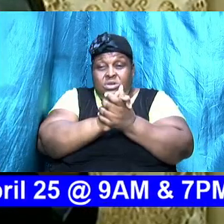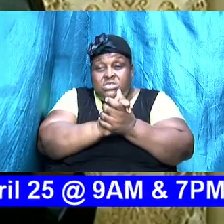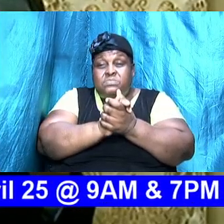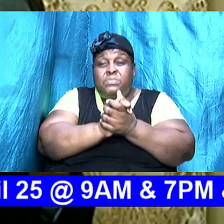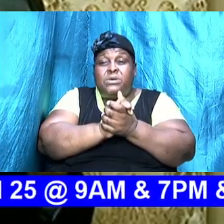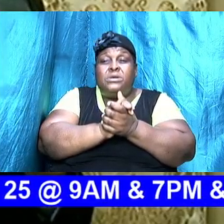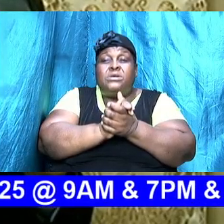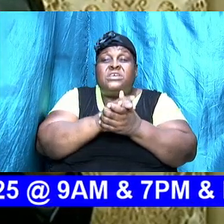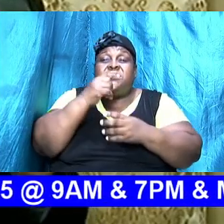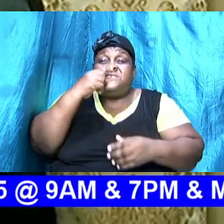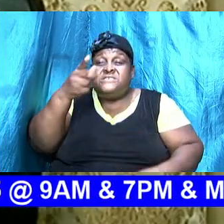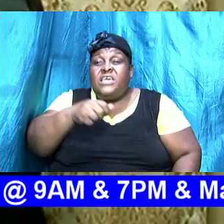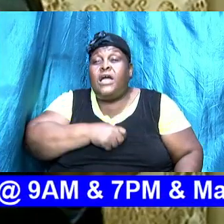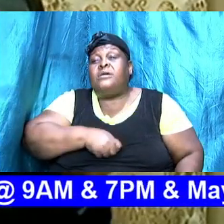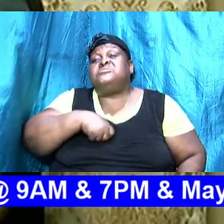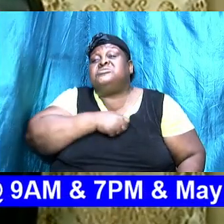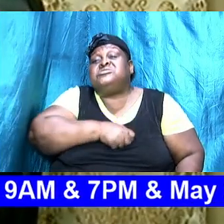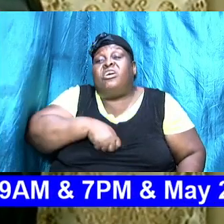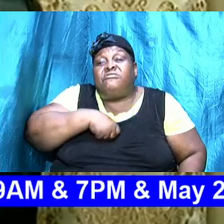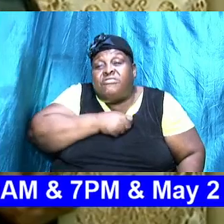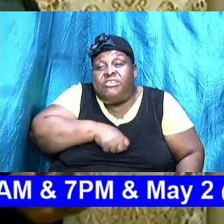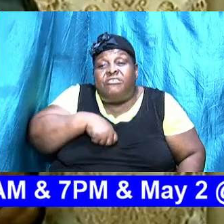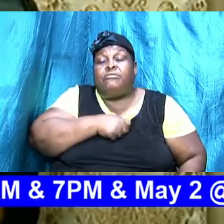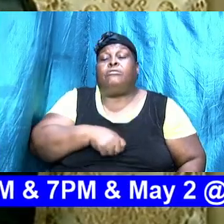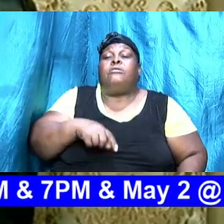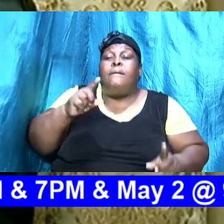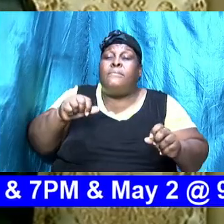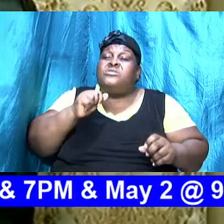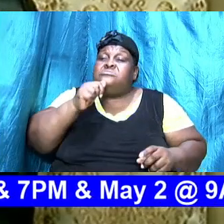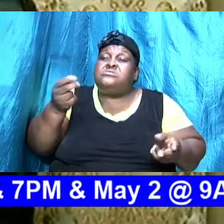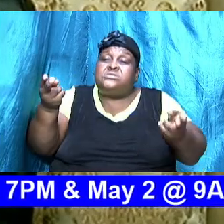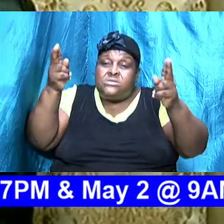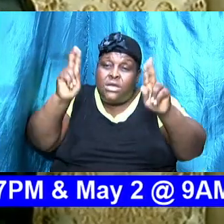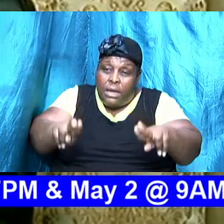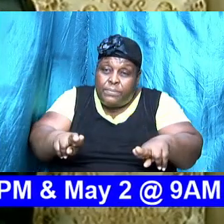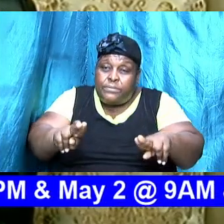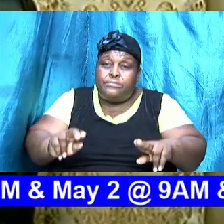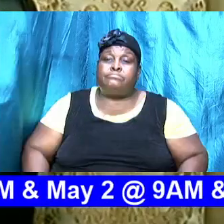and move on. It must not happen.